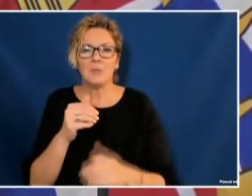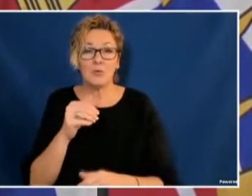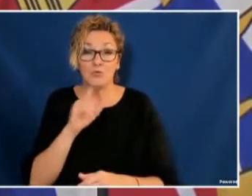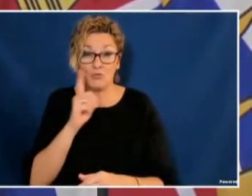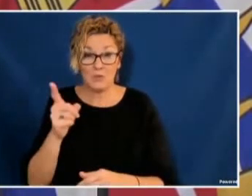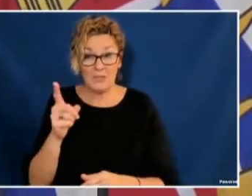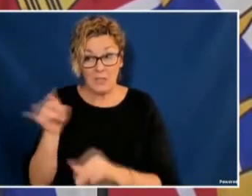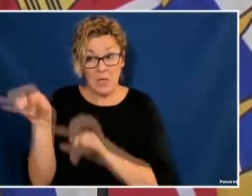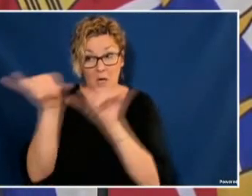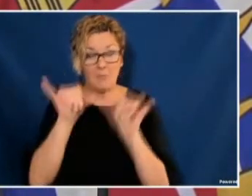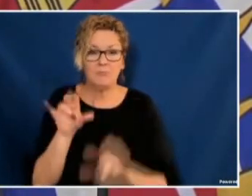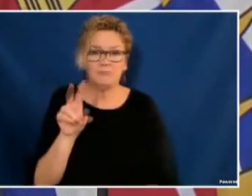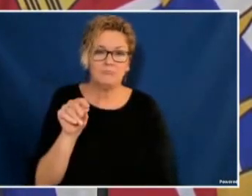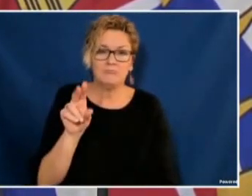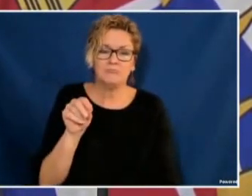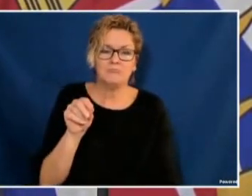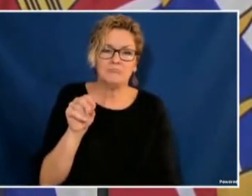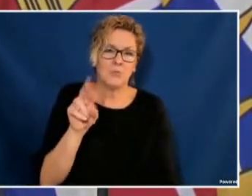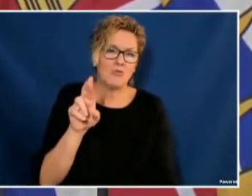part of my job is